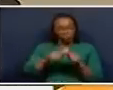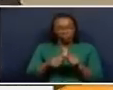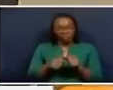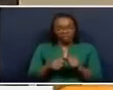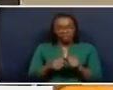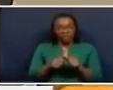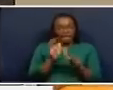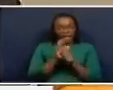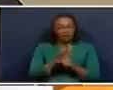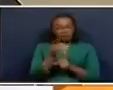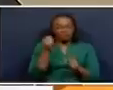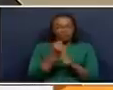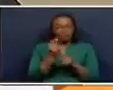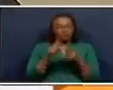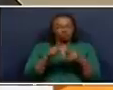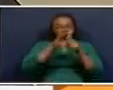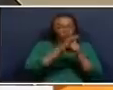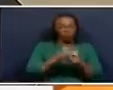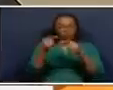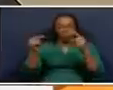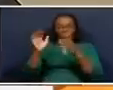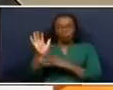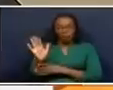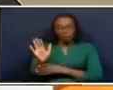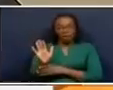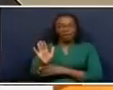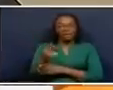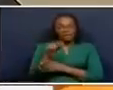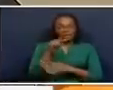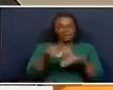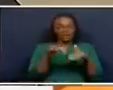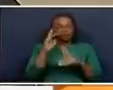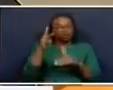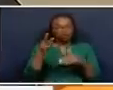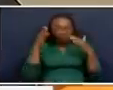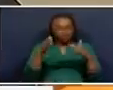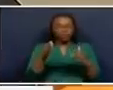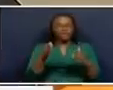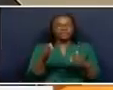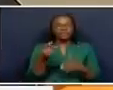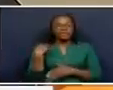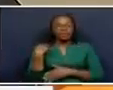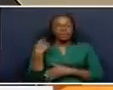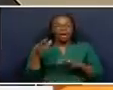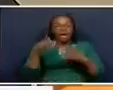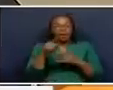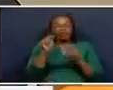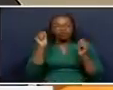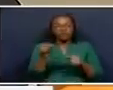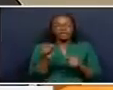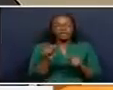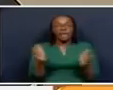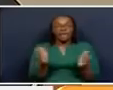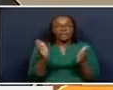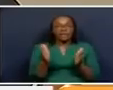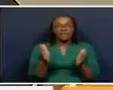this is also done to intimidate your rivals. This election is going to be about turnout and about how you're able to encourage your team